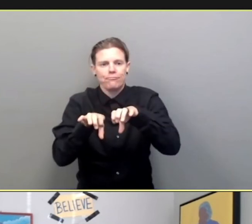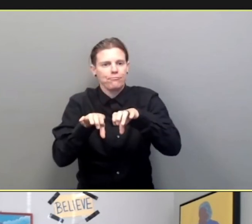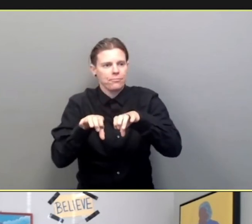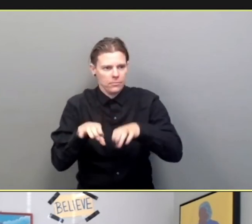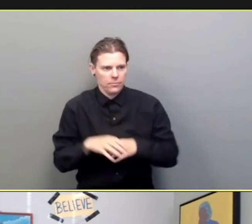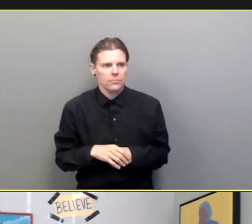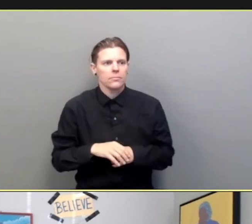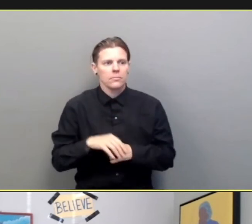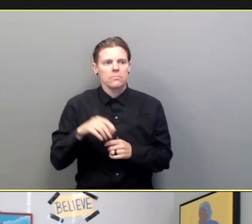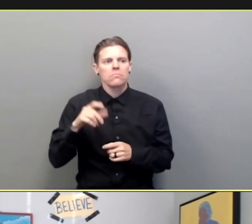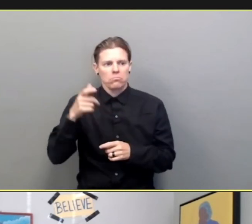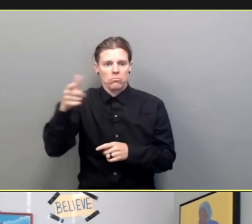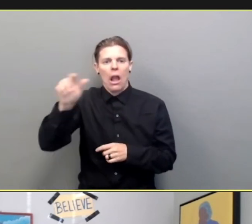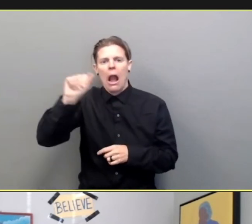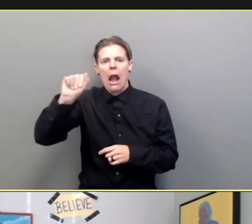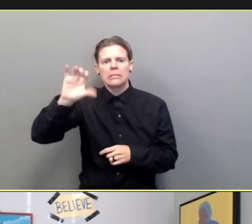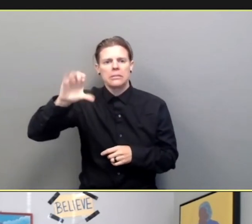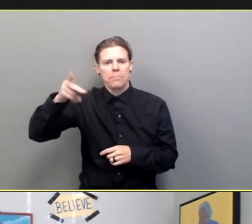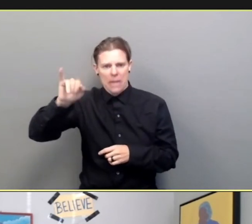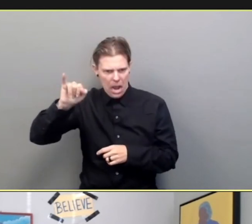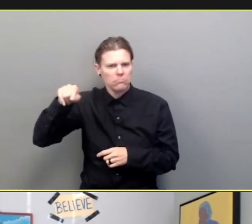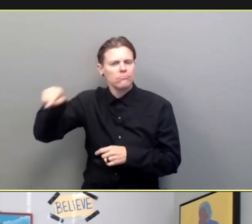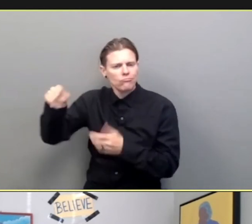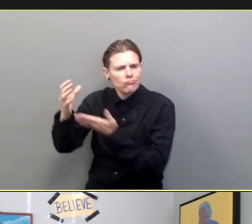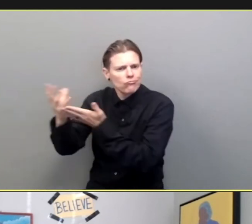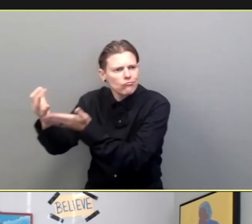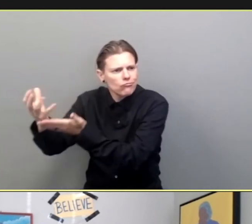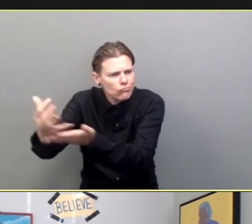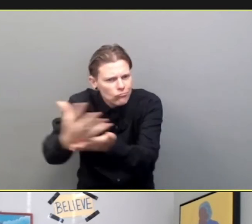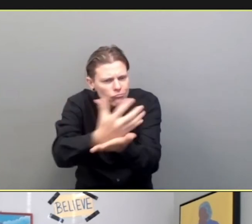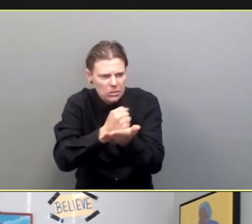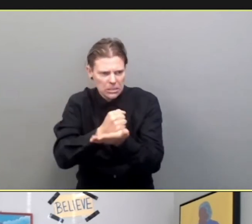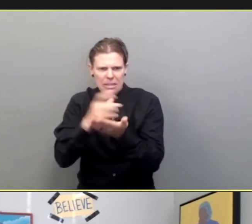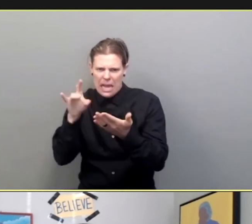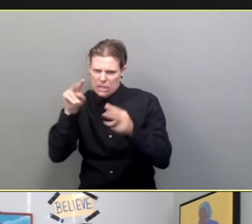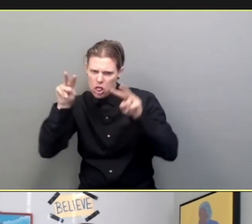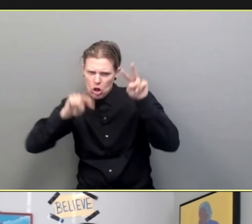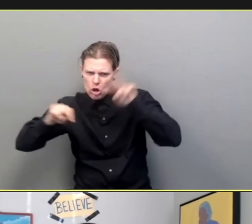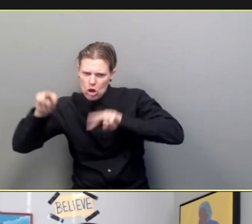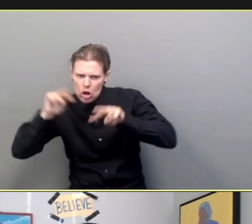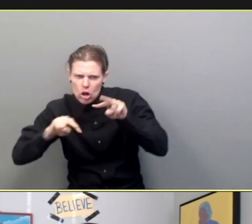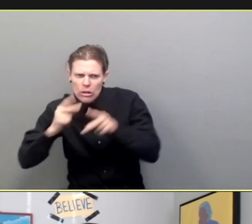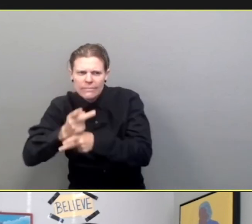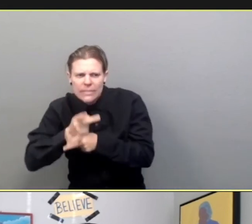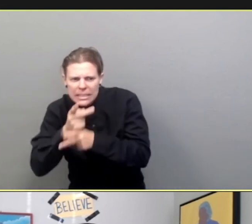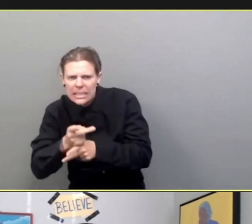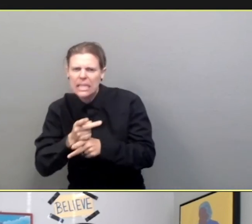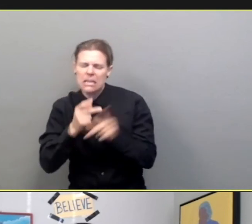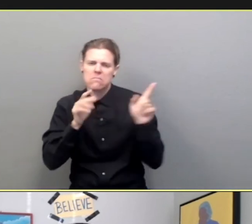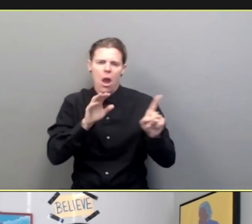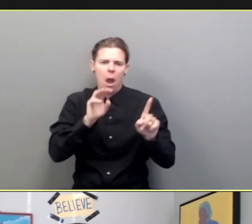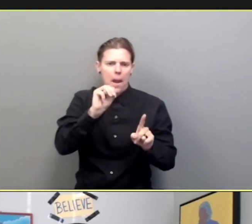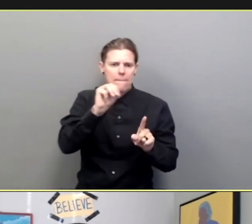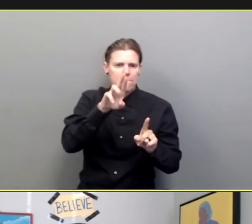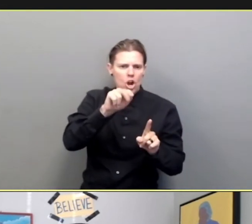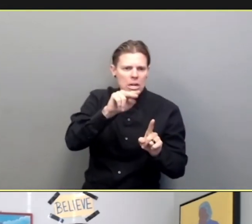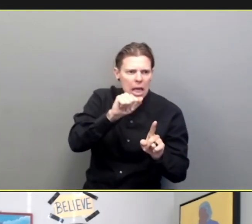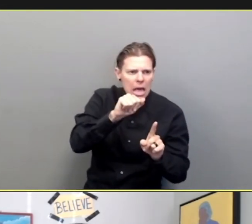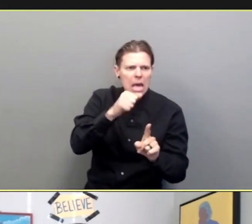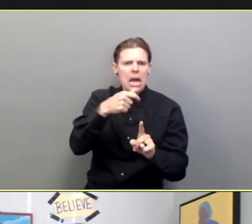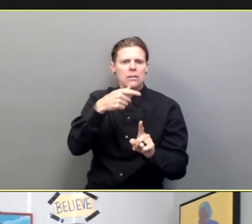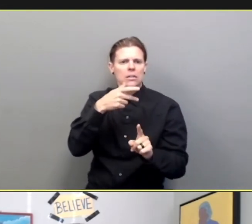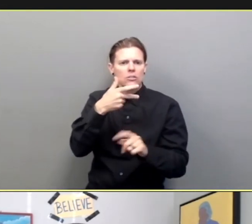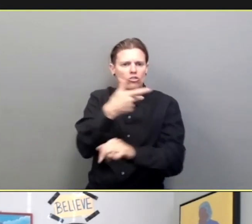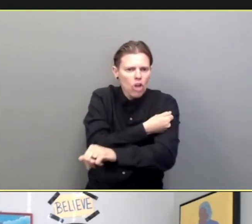body of evidence of what's the benefit of the mRNA vaccine versus the risk of